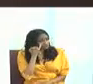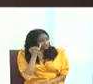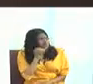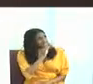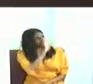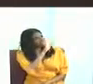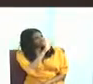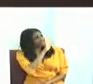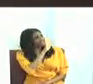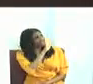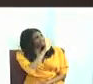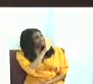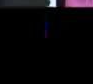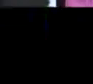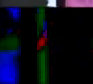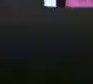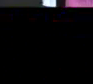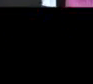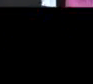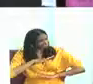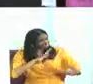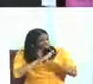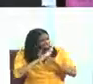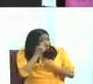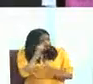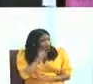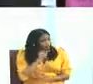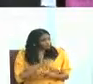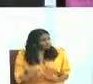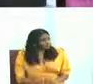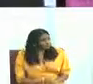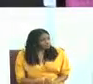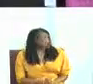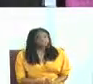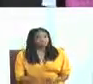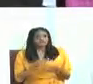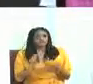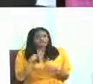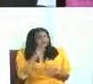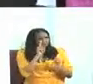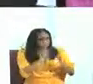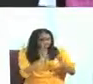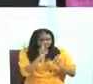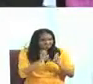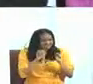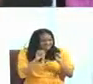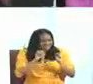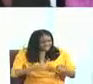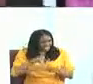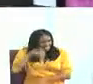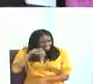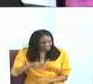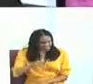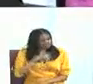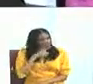grace sufficient for you? Huh? So I ask the question, can this dry bone live?